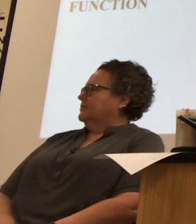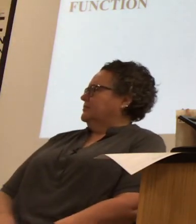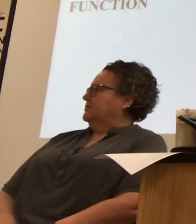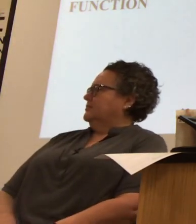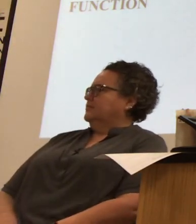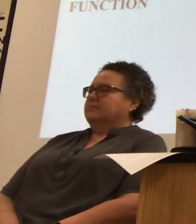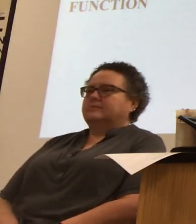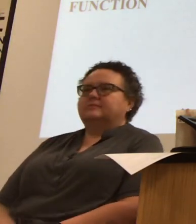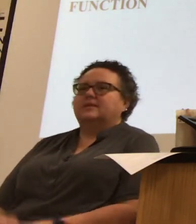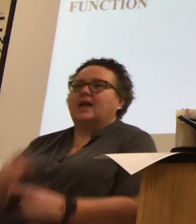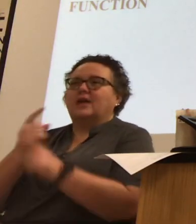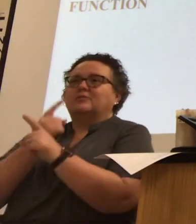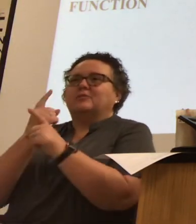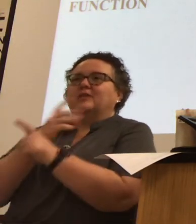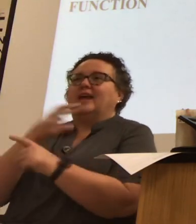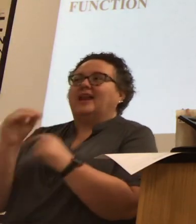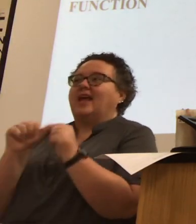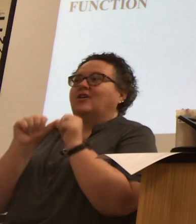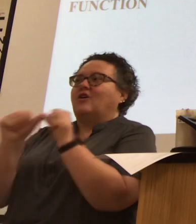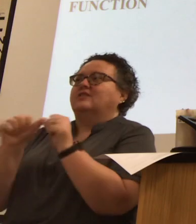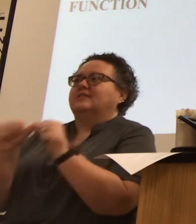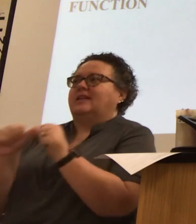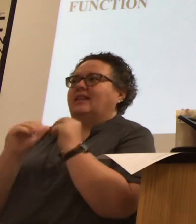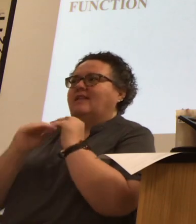at appropriate and constant levels